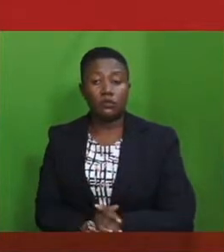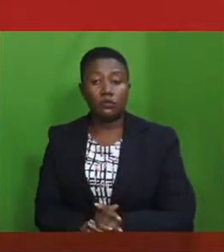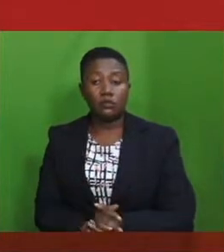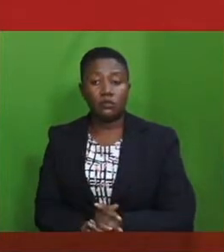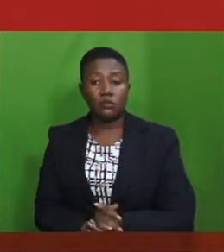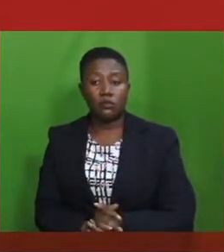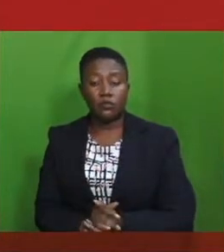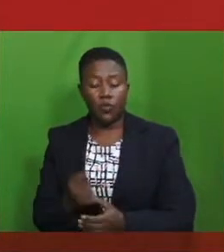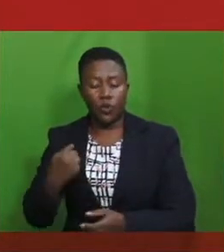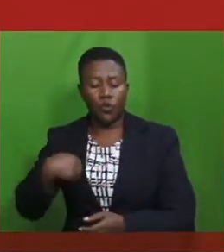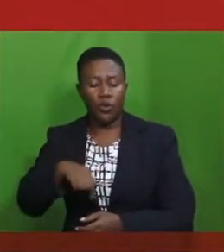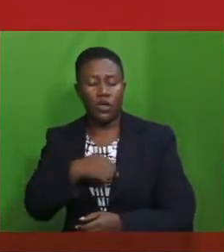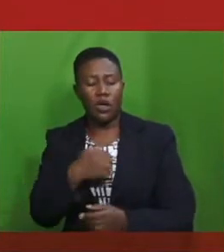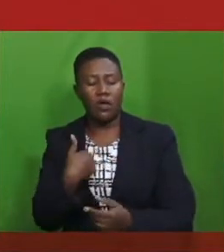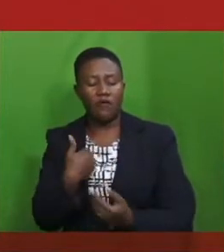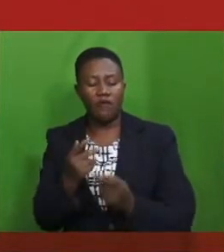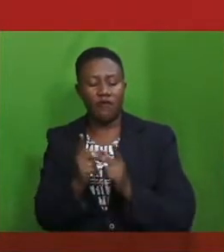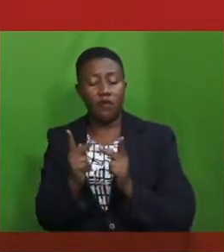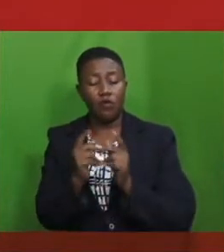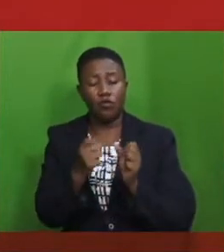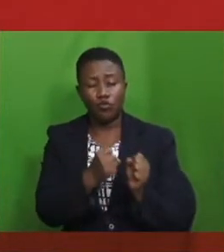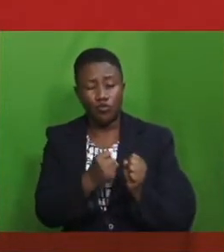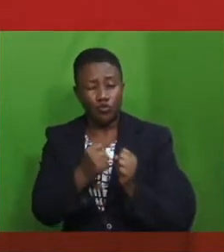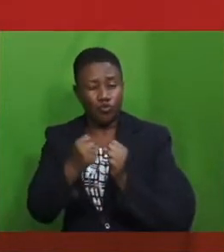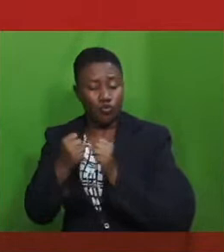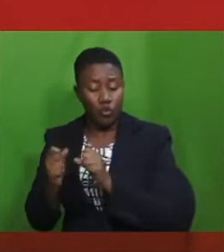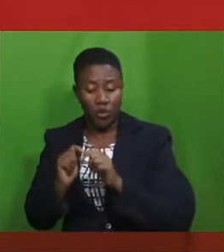a very strong delegation with him here.